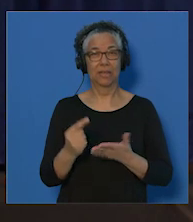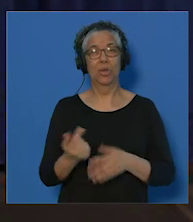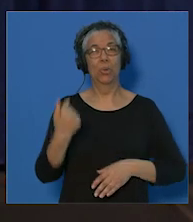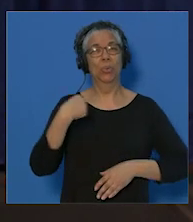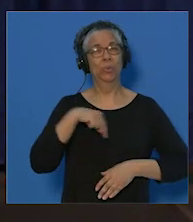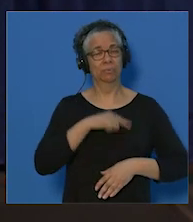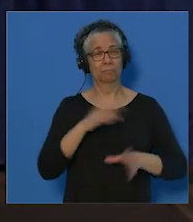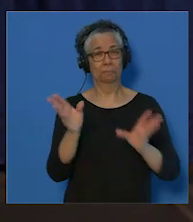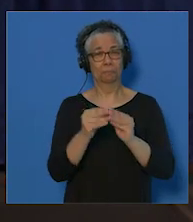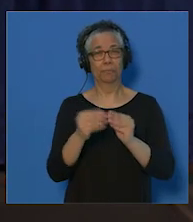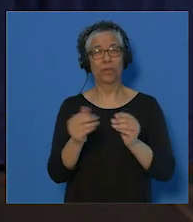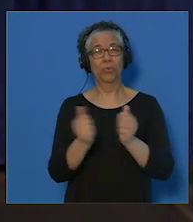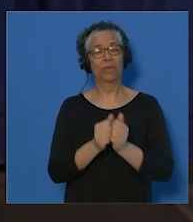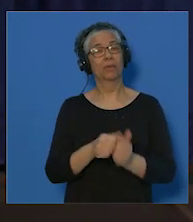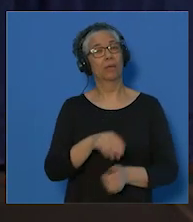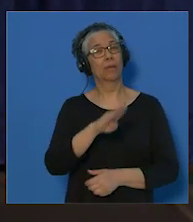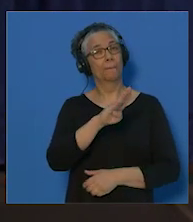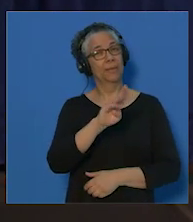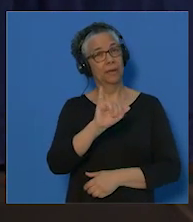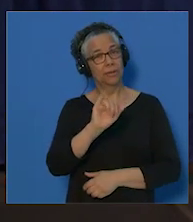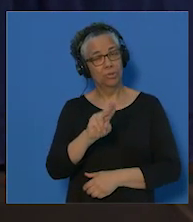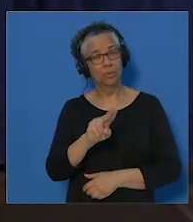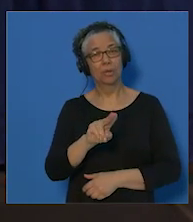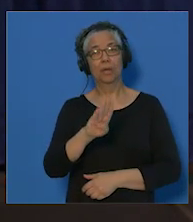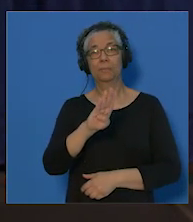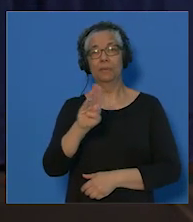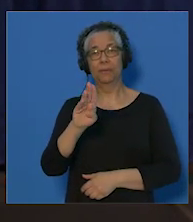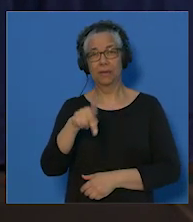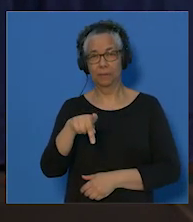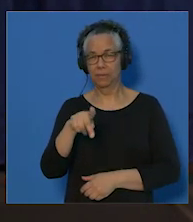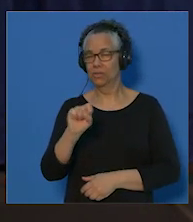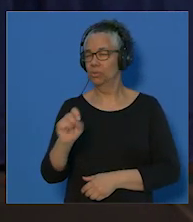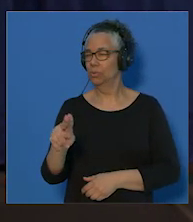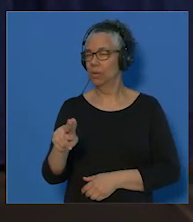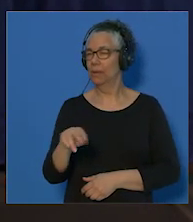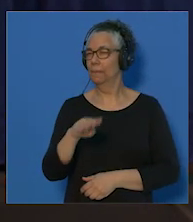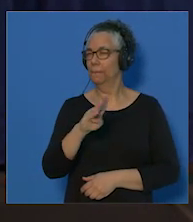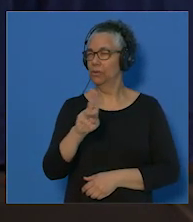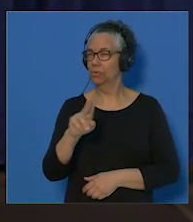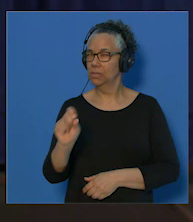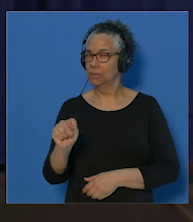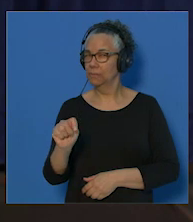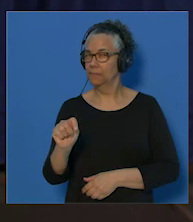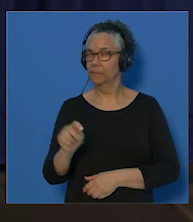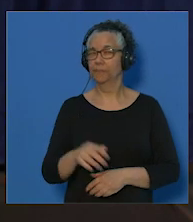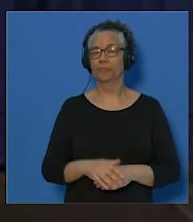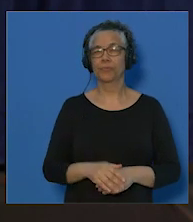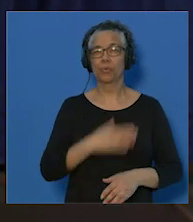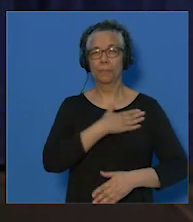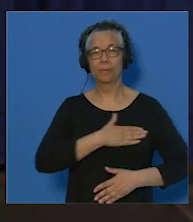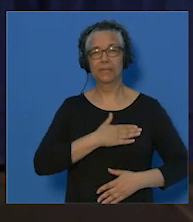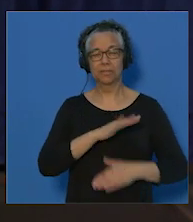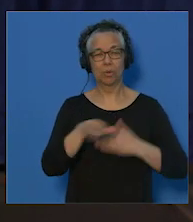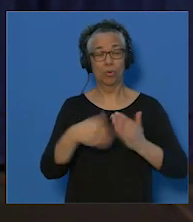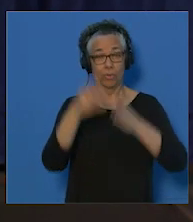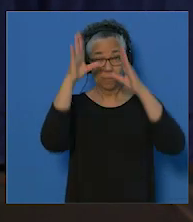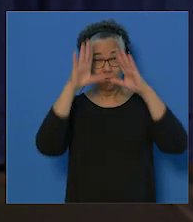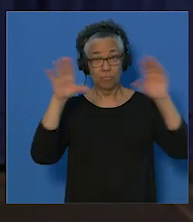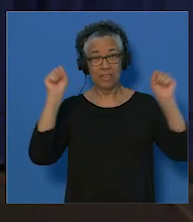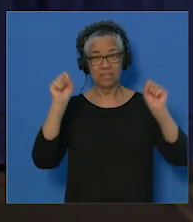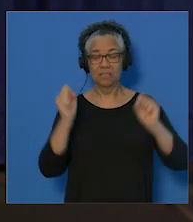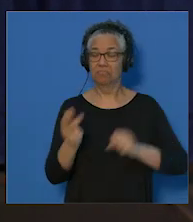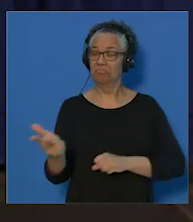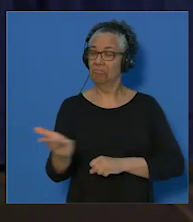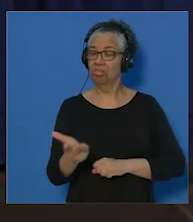union stakeholders, the BIU, the BPSU, and the BUT. We are pleased that the president of each of these unions